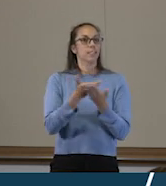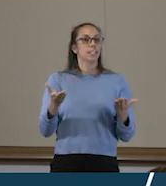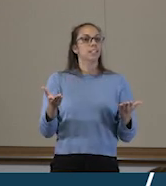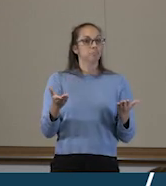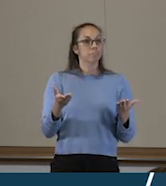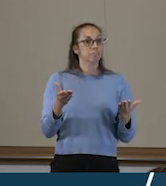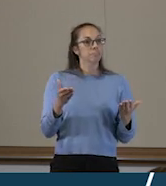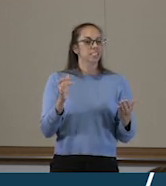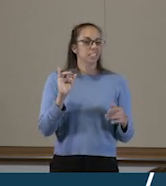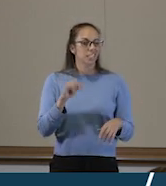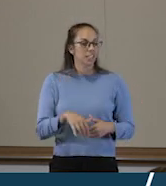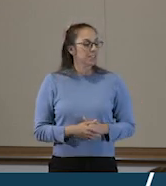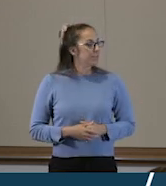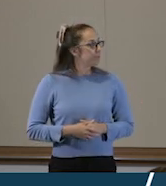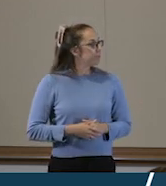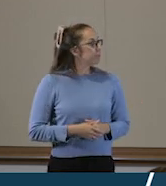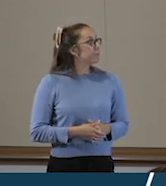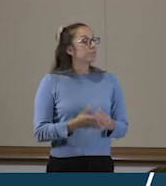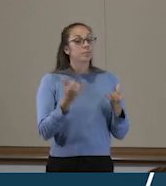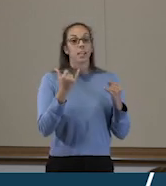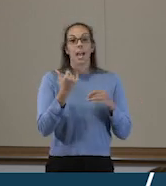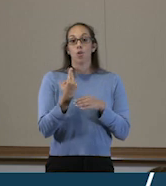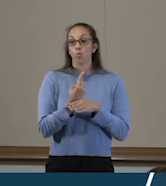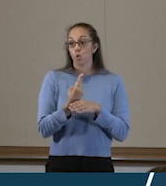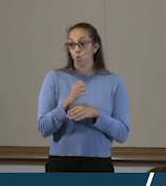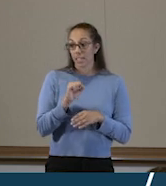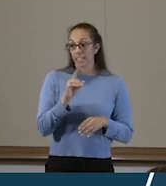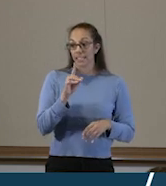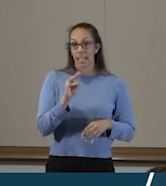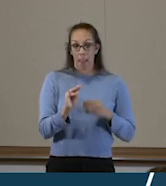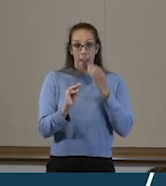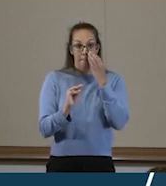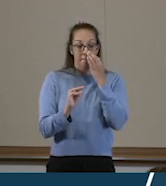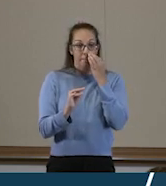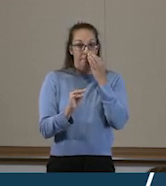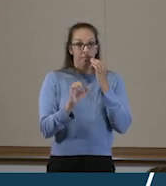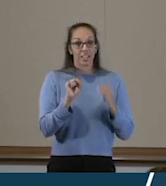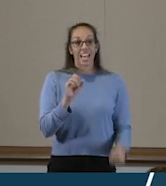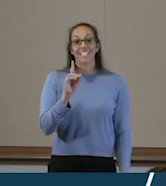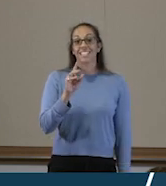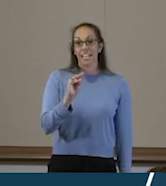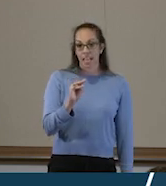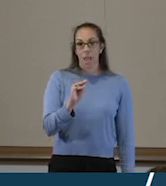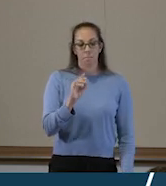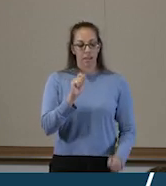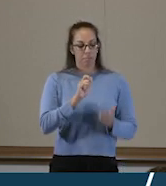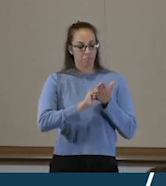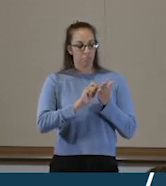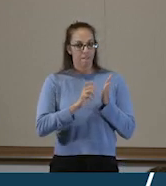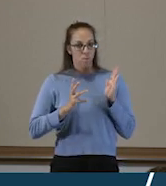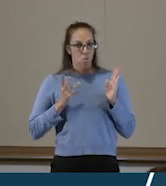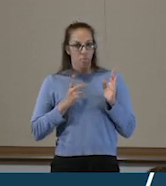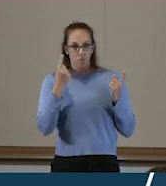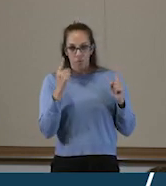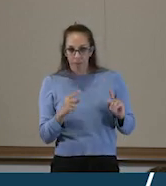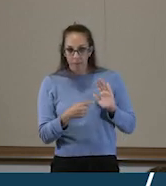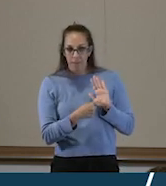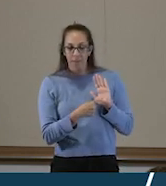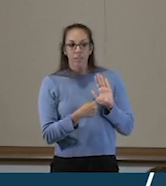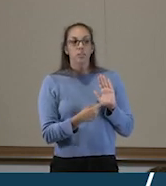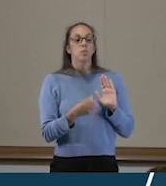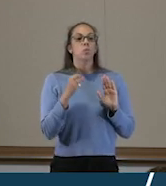So how do we use SDM? Well, SDM can be used in a written formal agreement or a